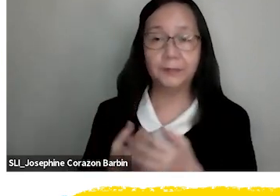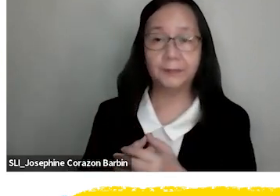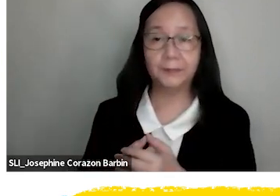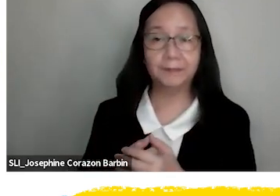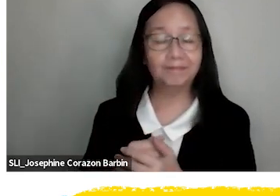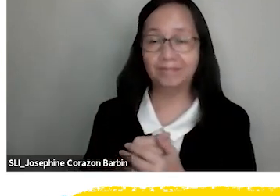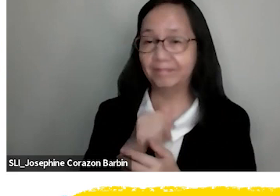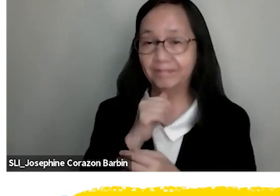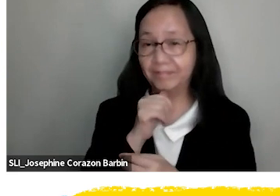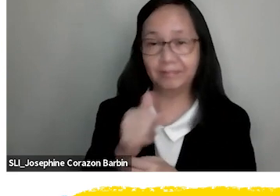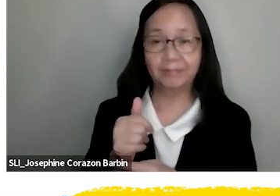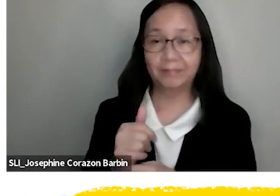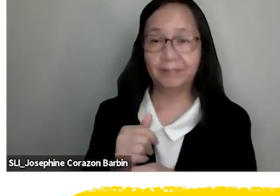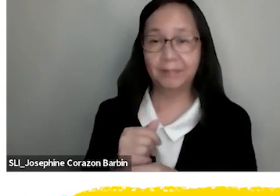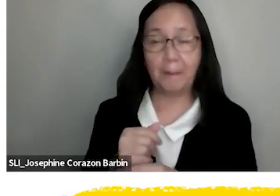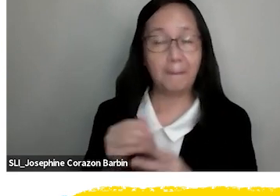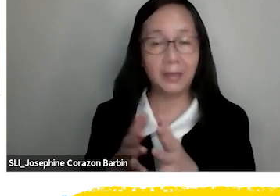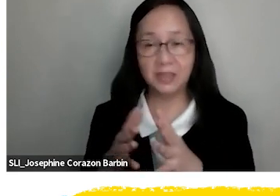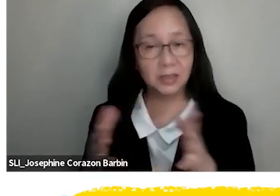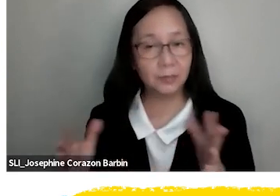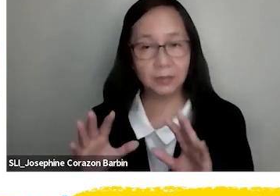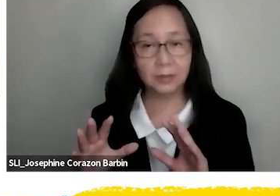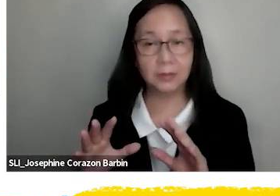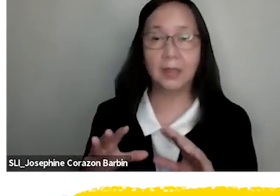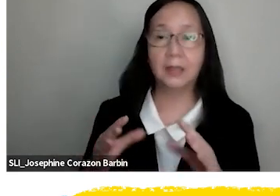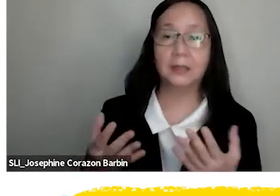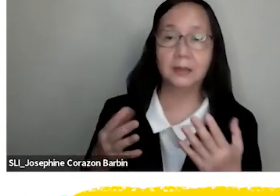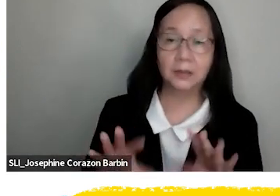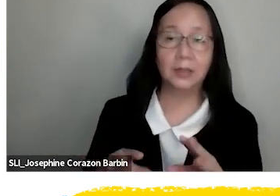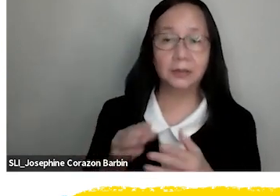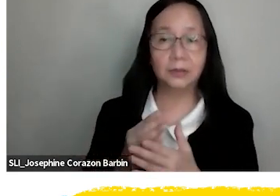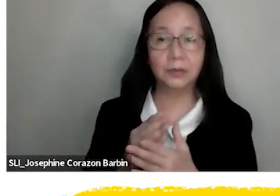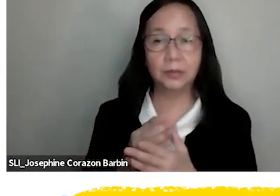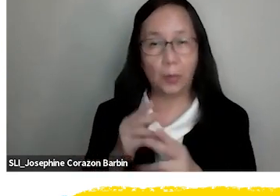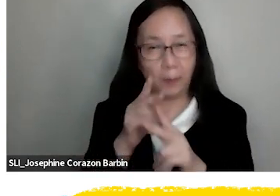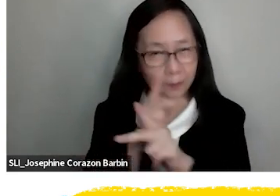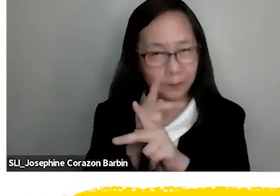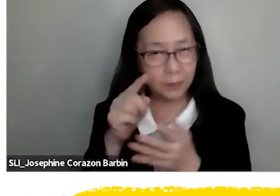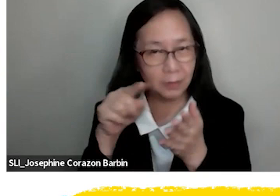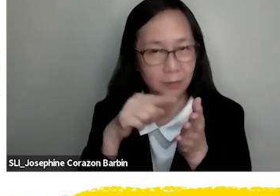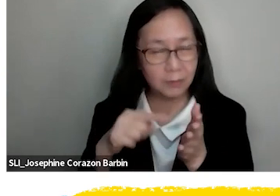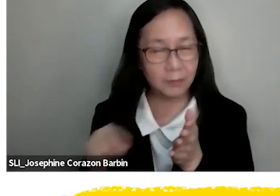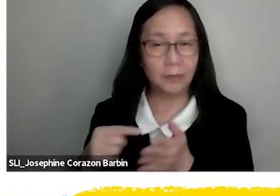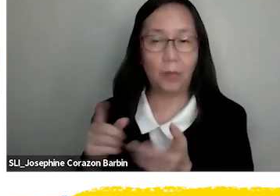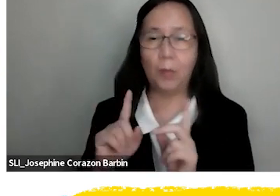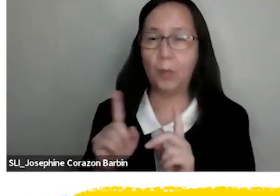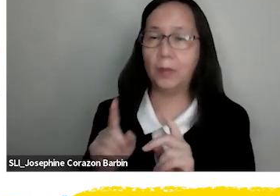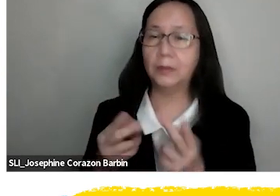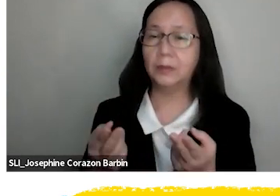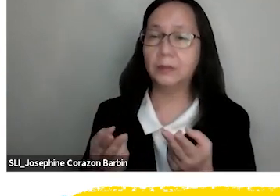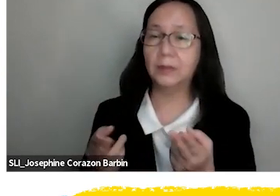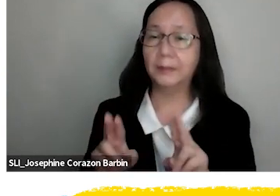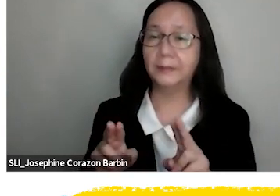not much of the chance to check or to monitor what's going on